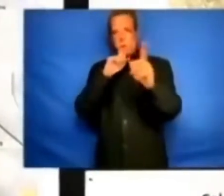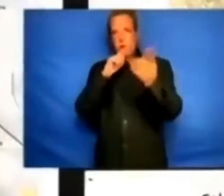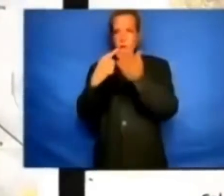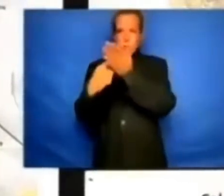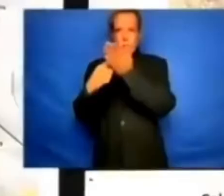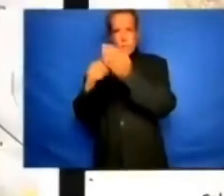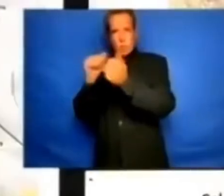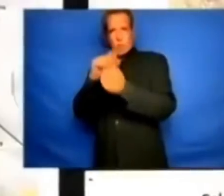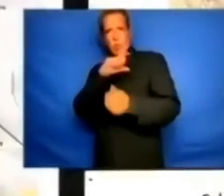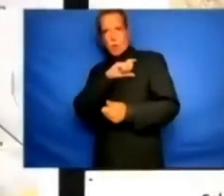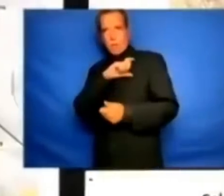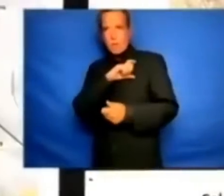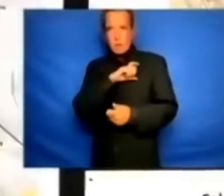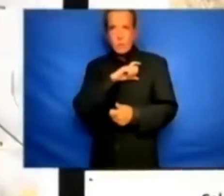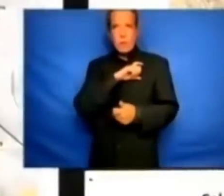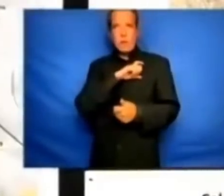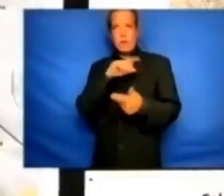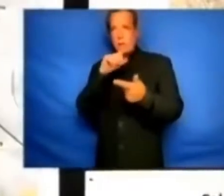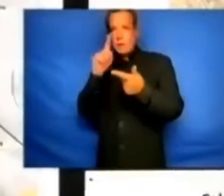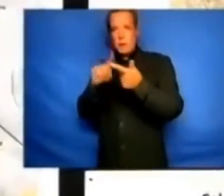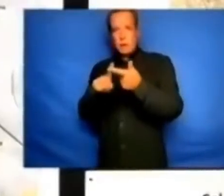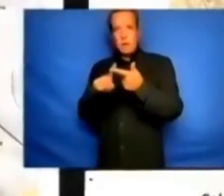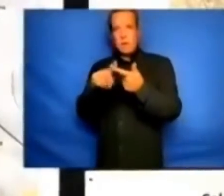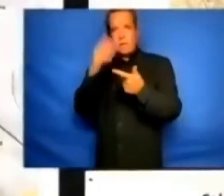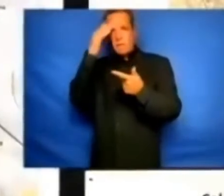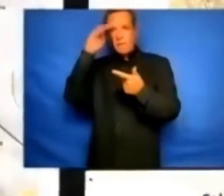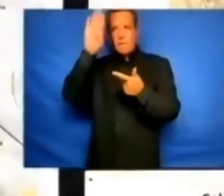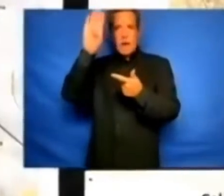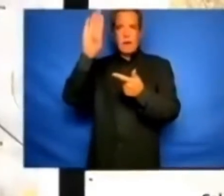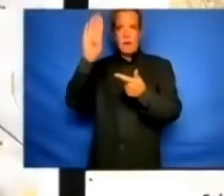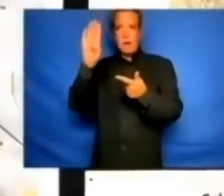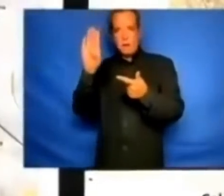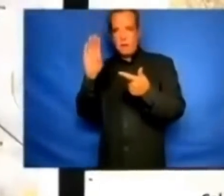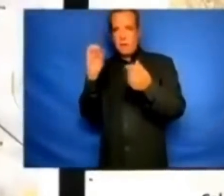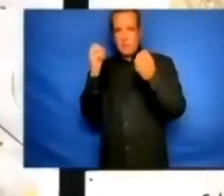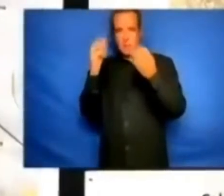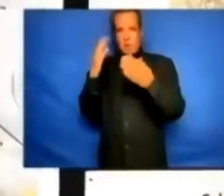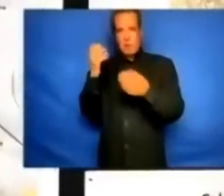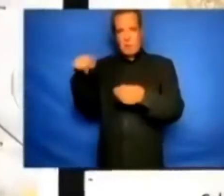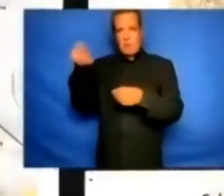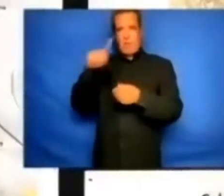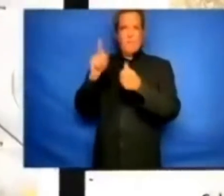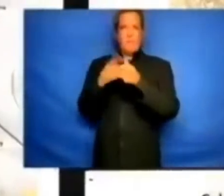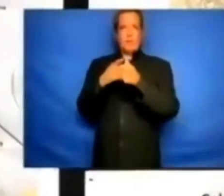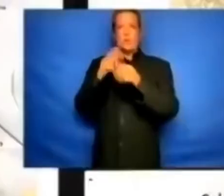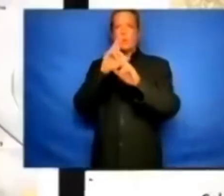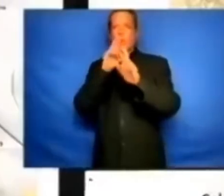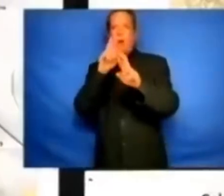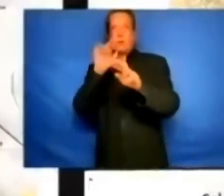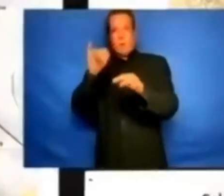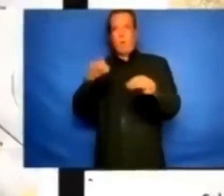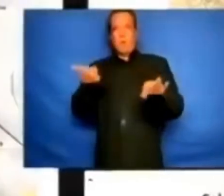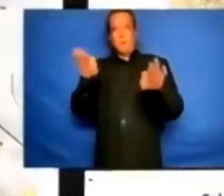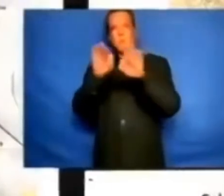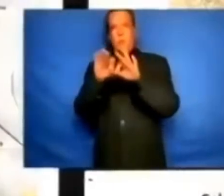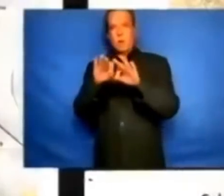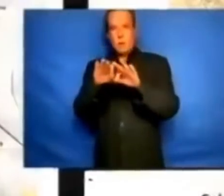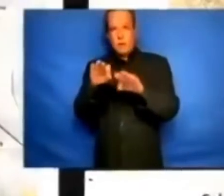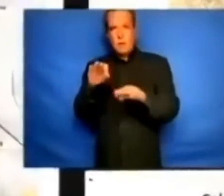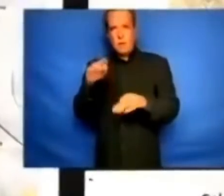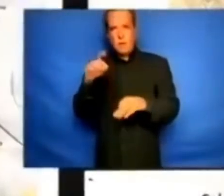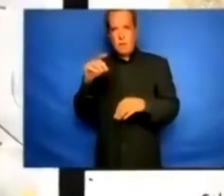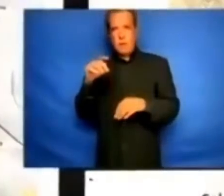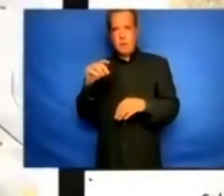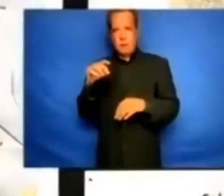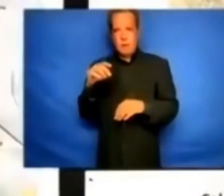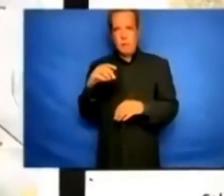enforcement component, our fire components, but most importantly, a lot of the cooperators responsible for essential power, as we heard refuge, we've heard gas,